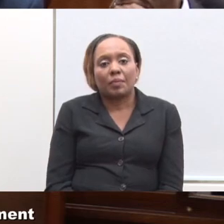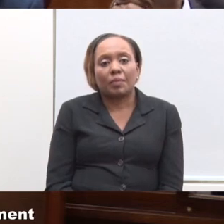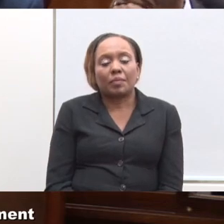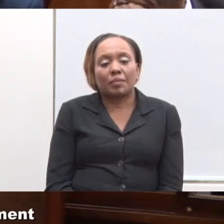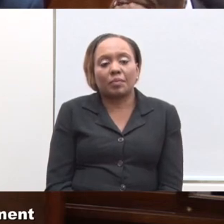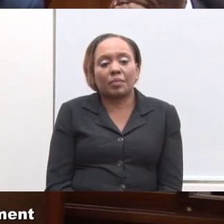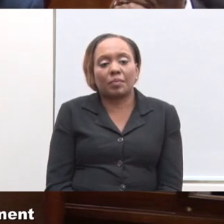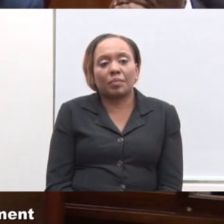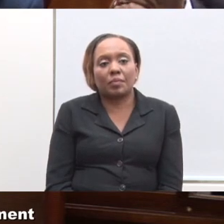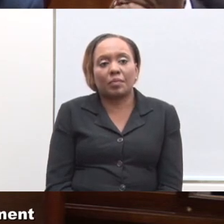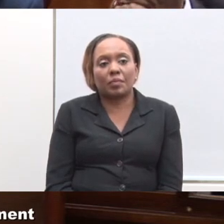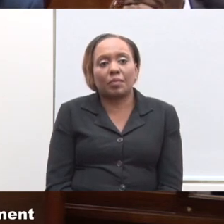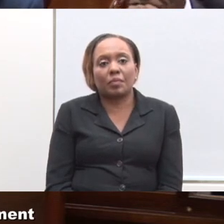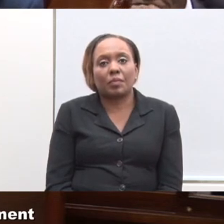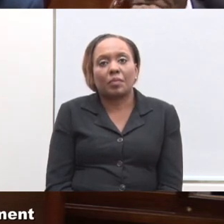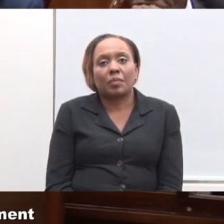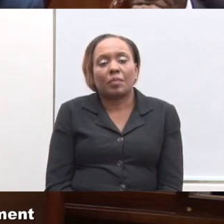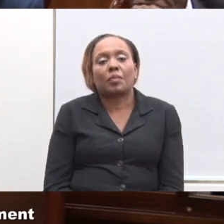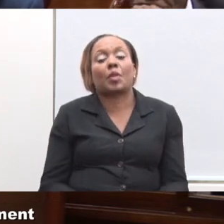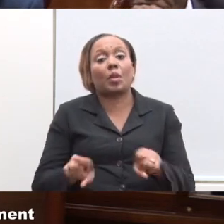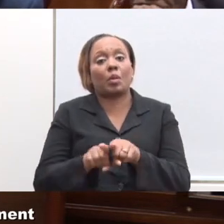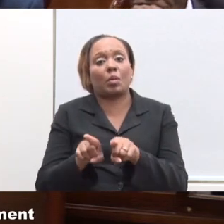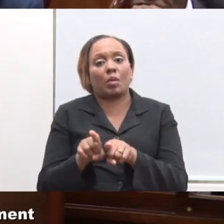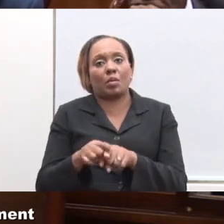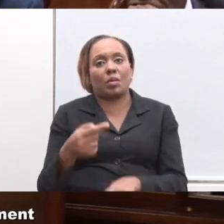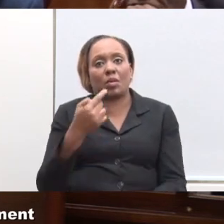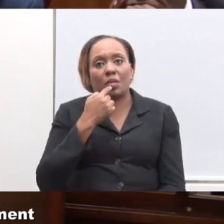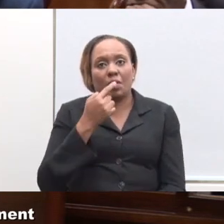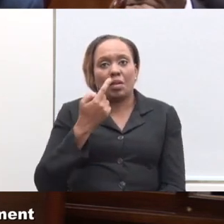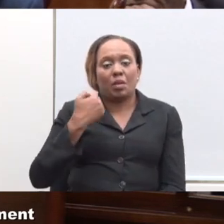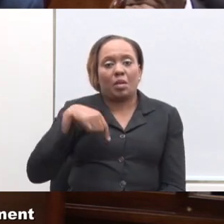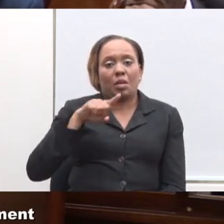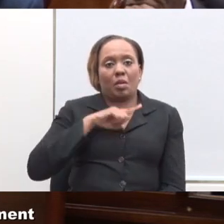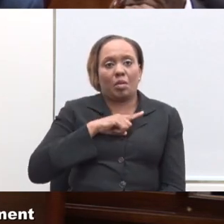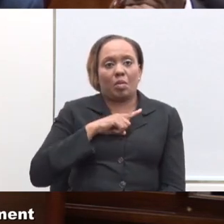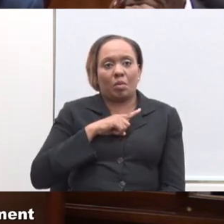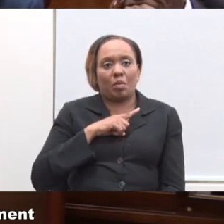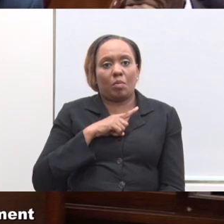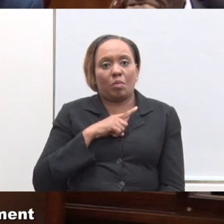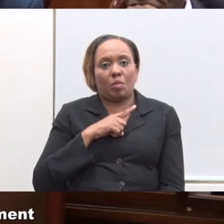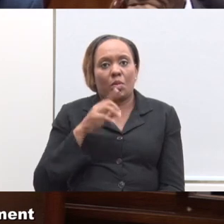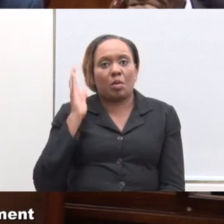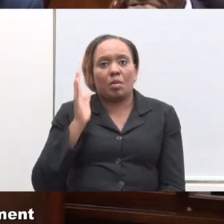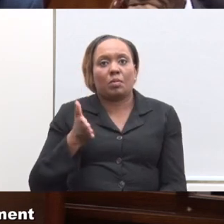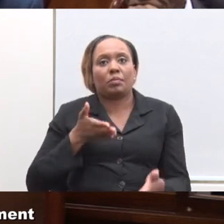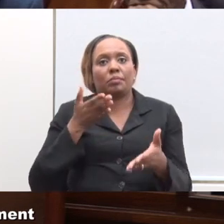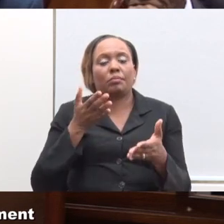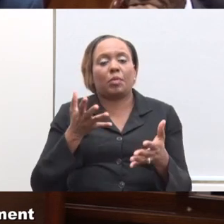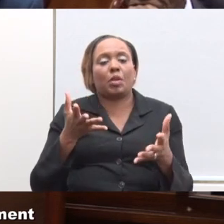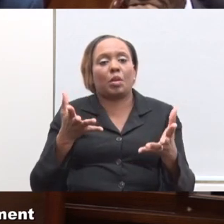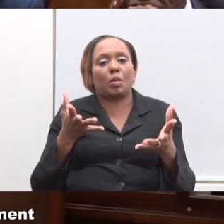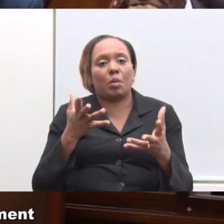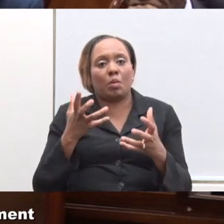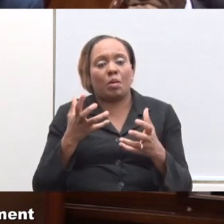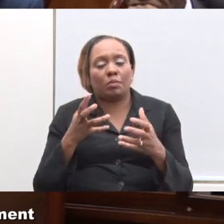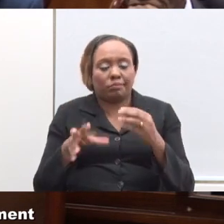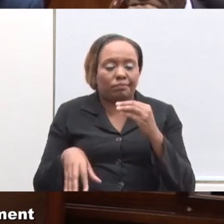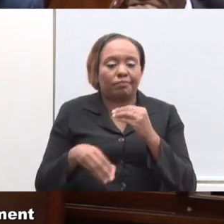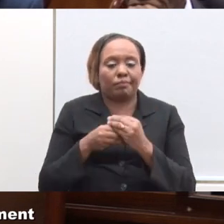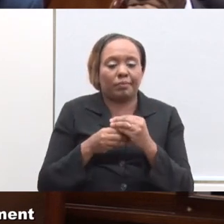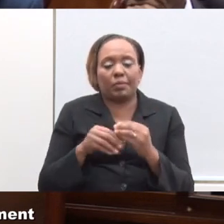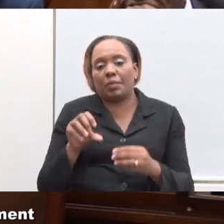of our EFF, the augmentation of our enhanced fund facility by another 200 million Barbados